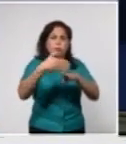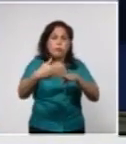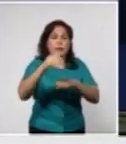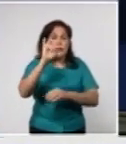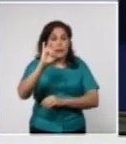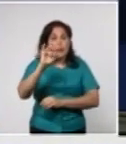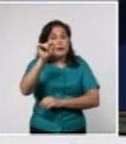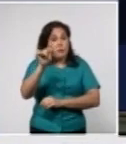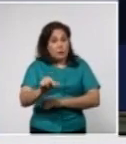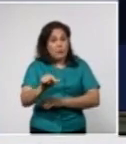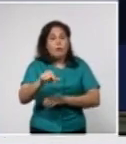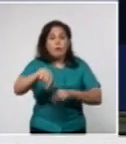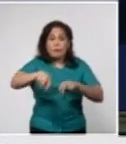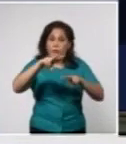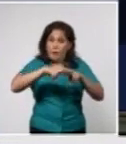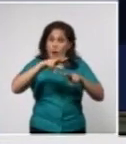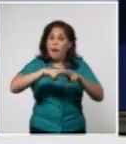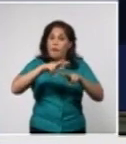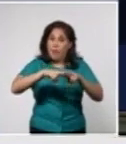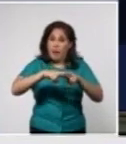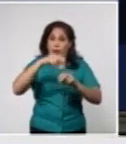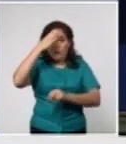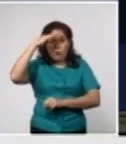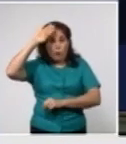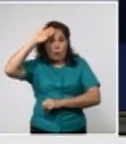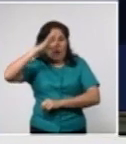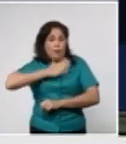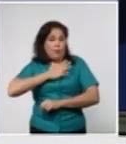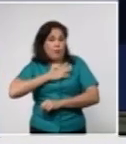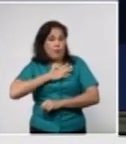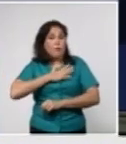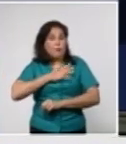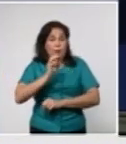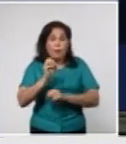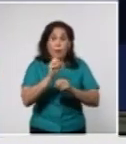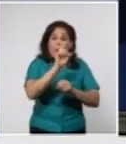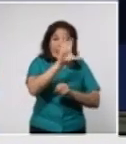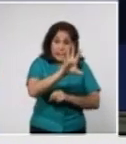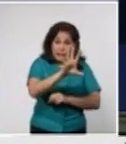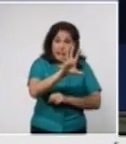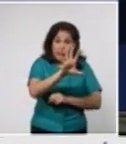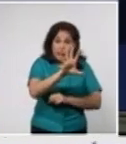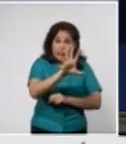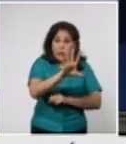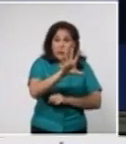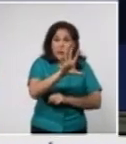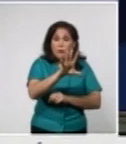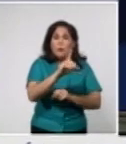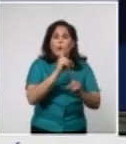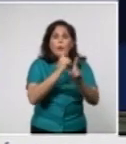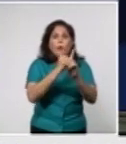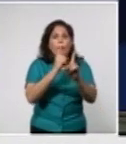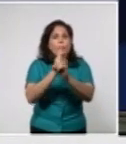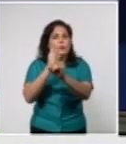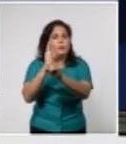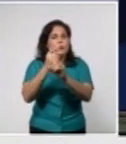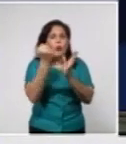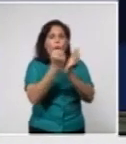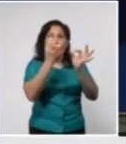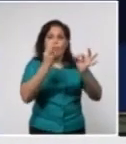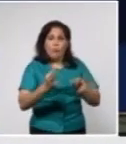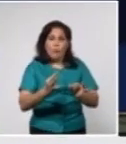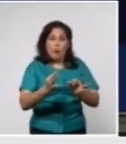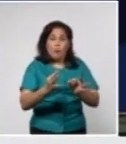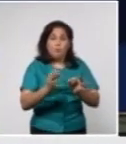As it's been going on for a few days now, the 7 cases confirmed yesterday all are Cuban. Of them,